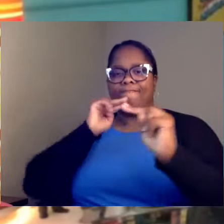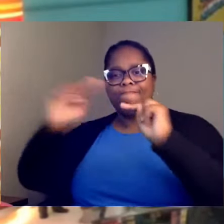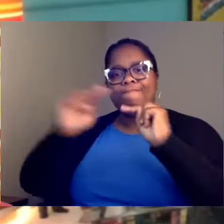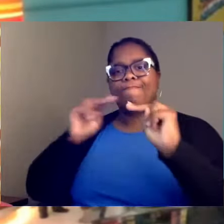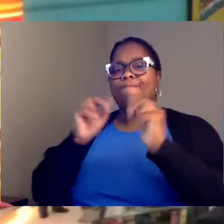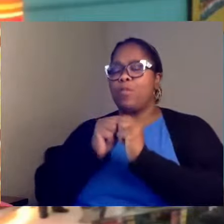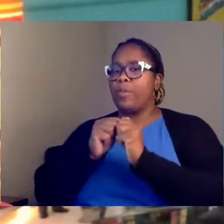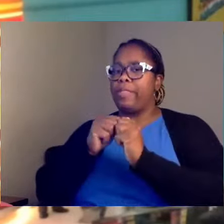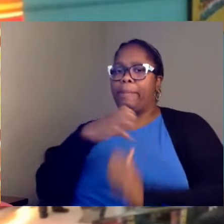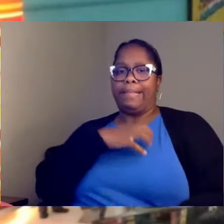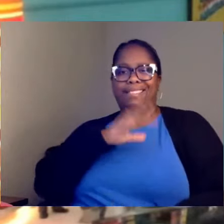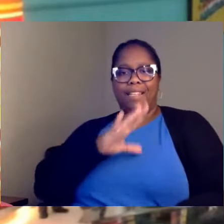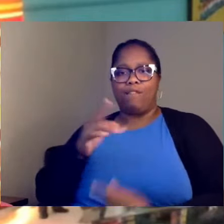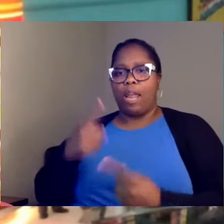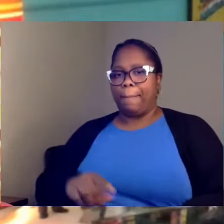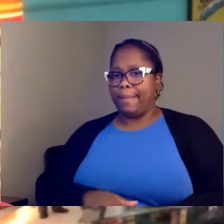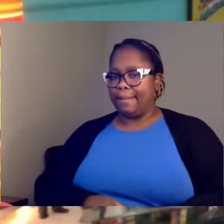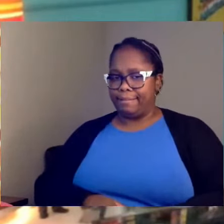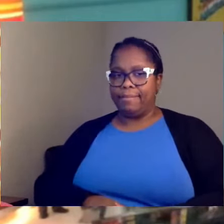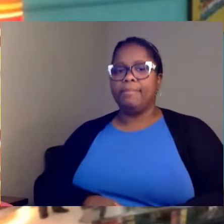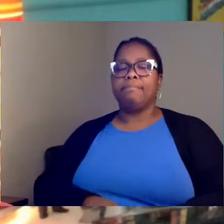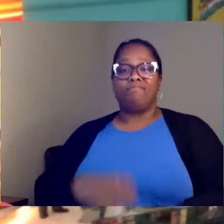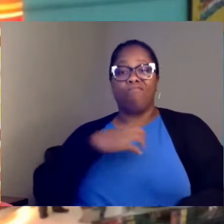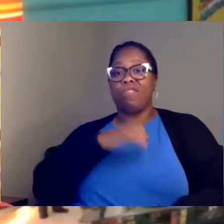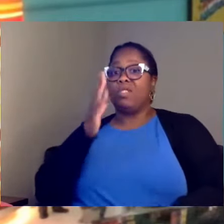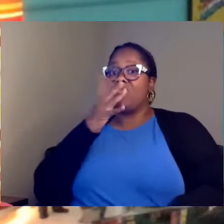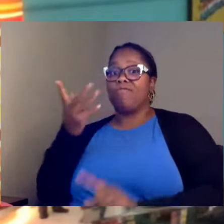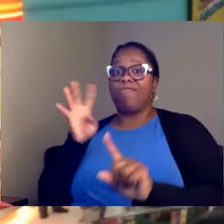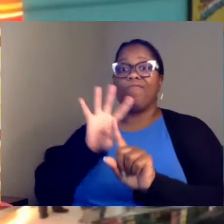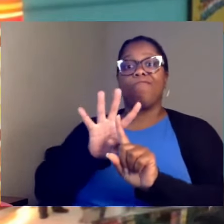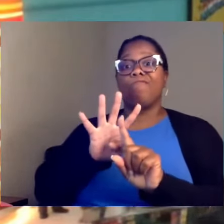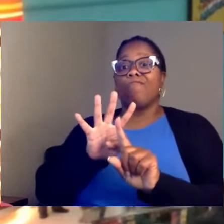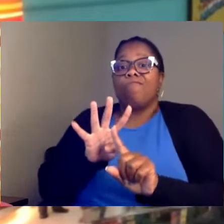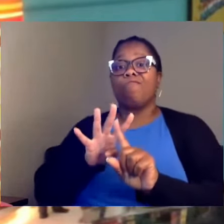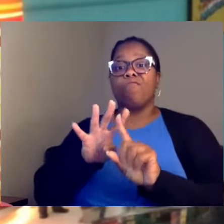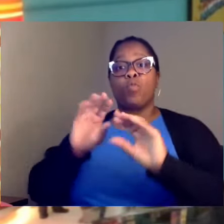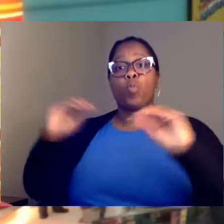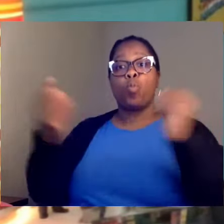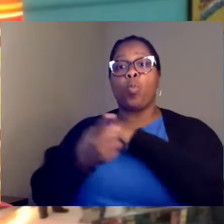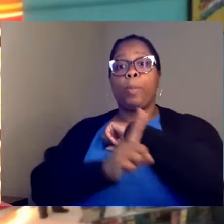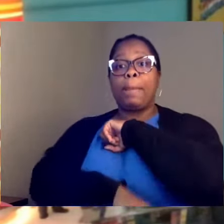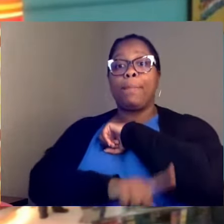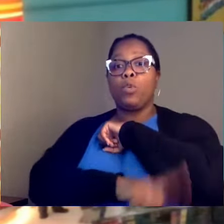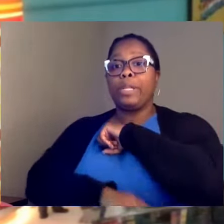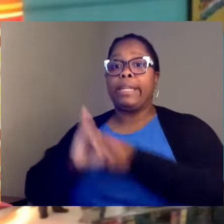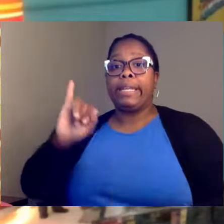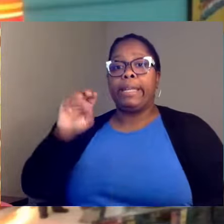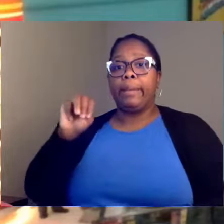attack indiscriminately, and they'll do it again with impunity, and they enjoy that impunity.